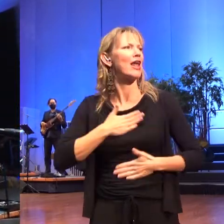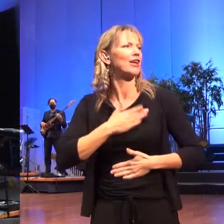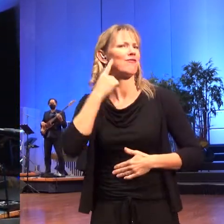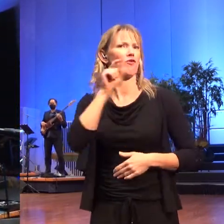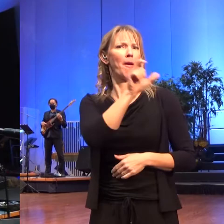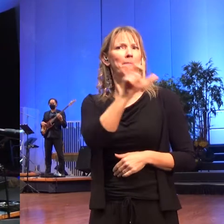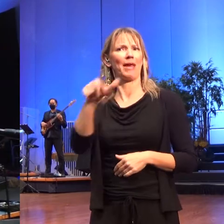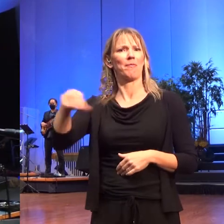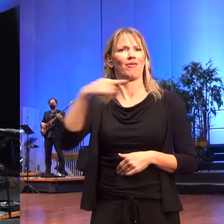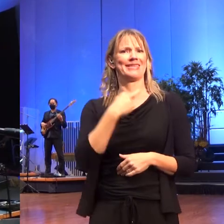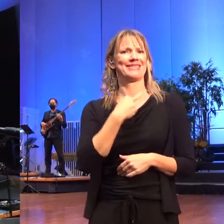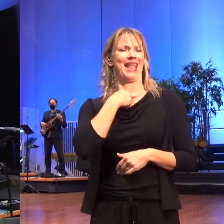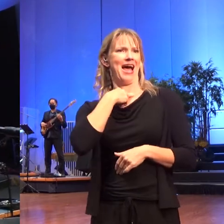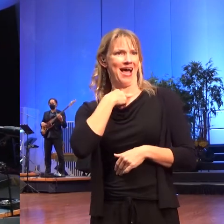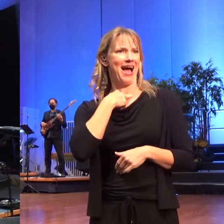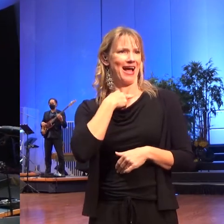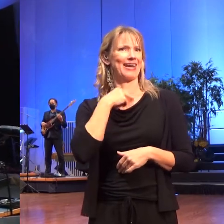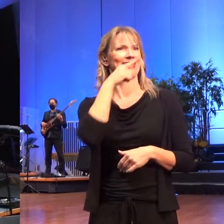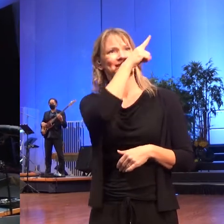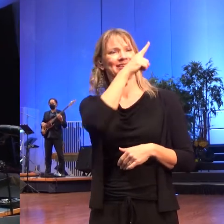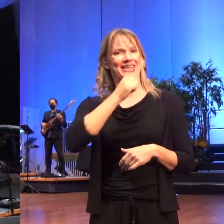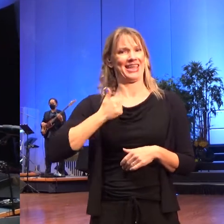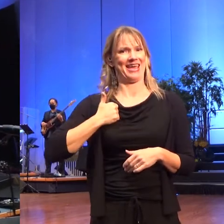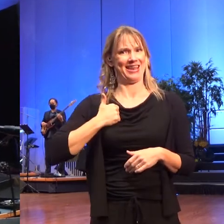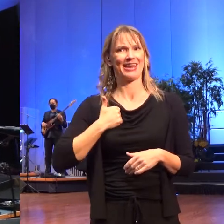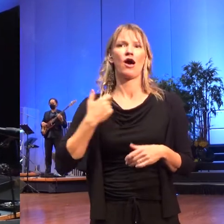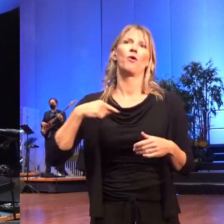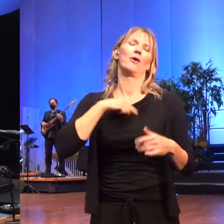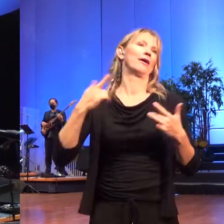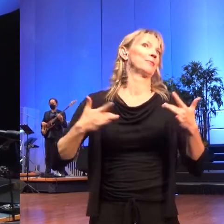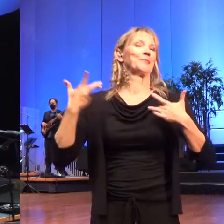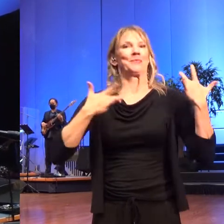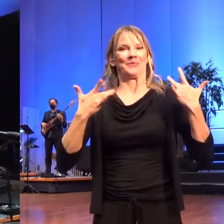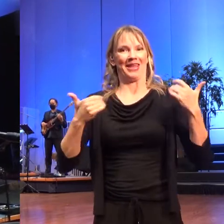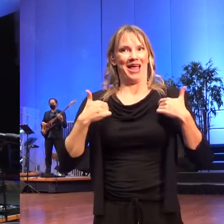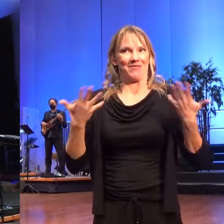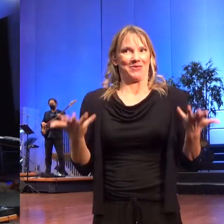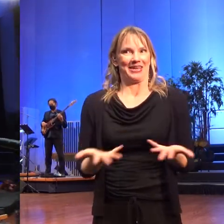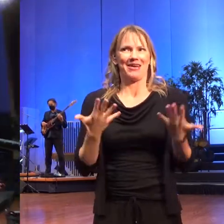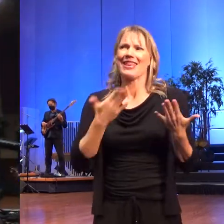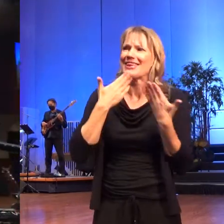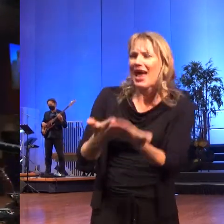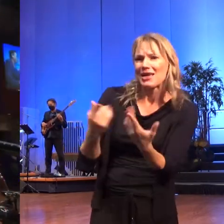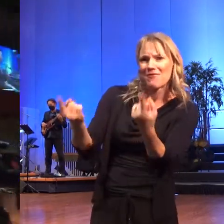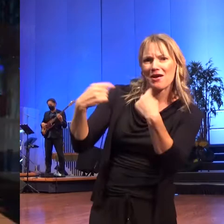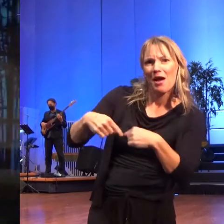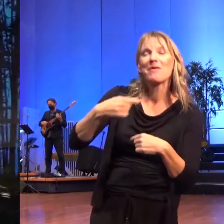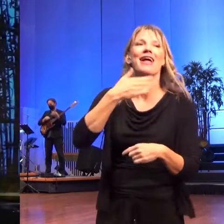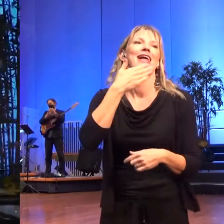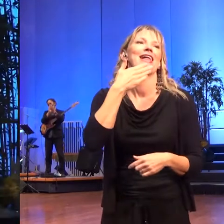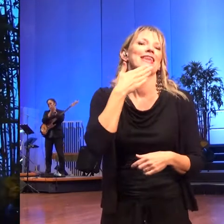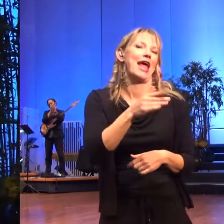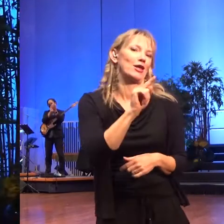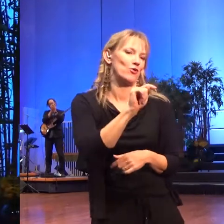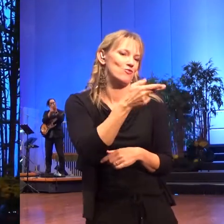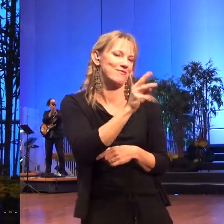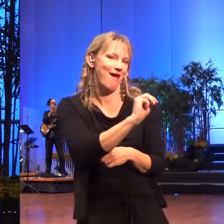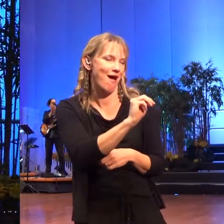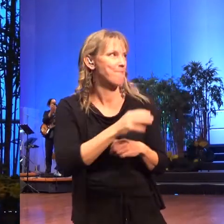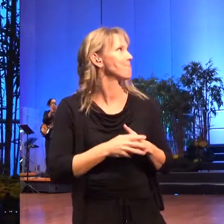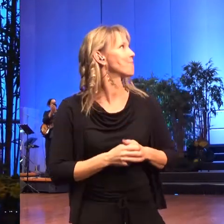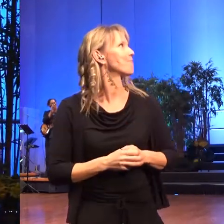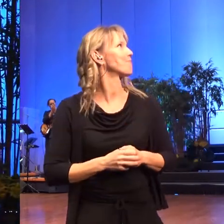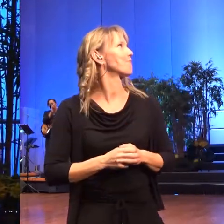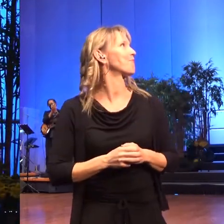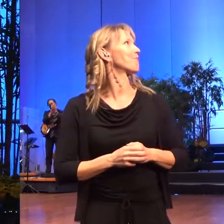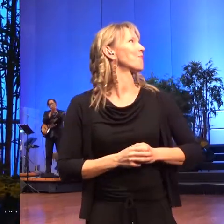shut down up there in Canada. And we're just overjoyed to have you here. Thank you for coming, Martin. Thank you so much, Tom.